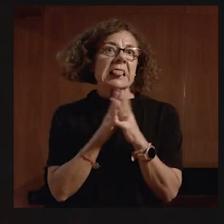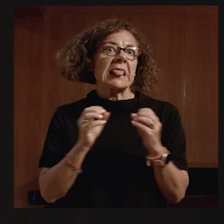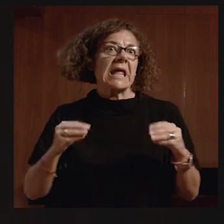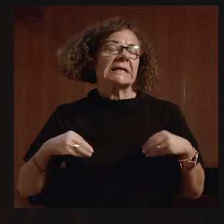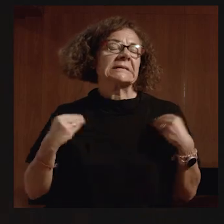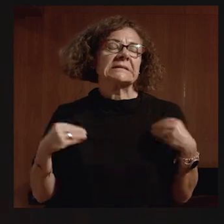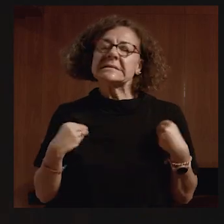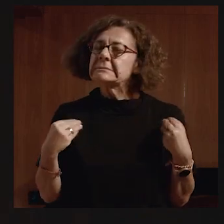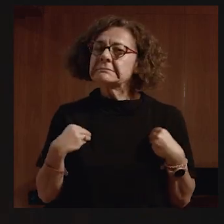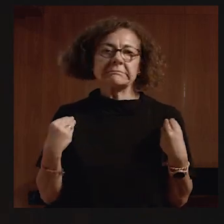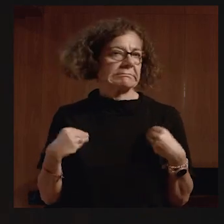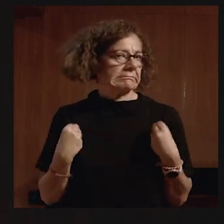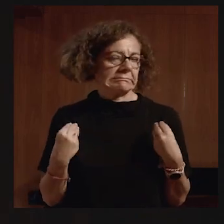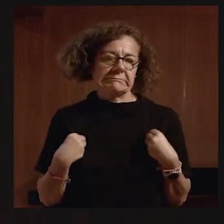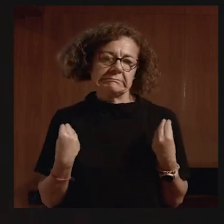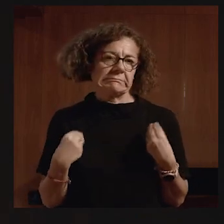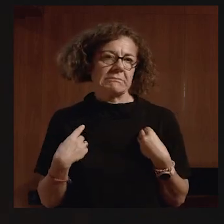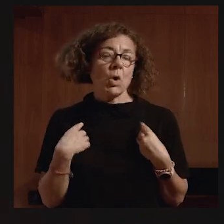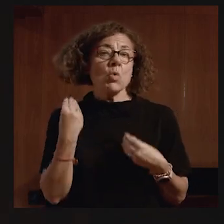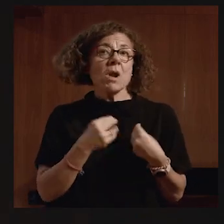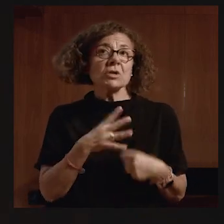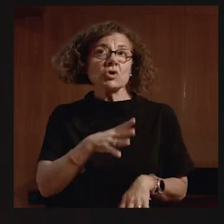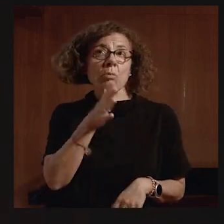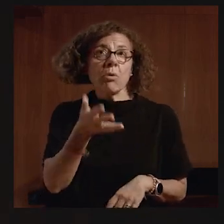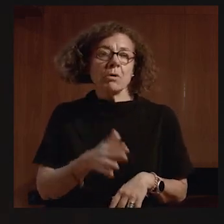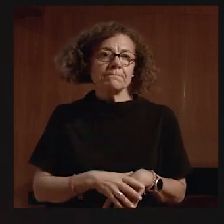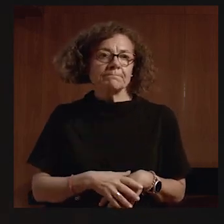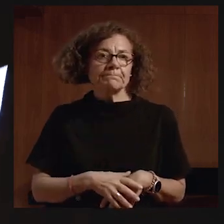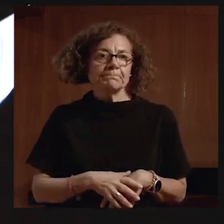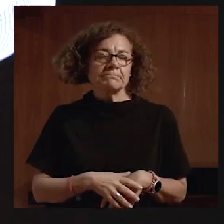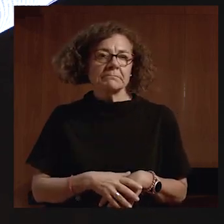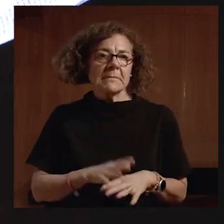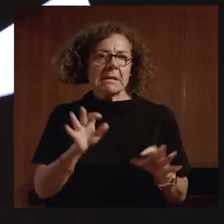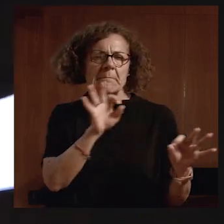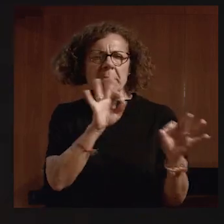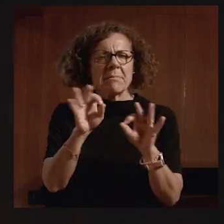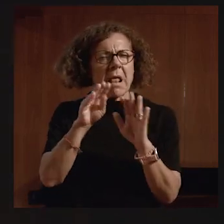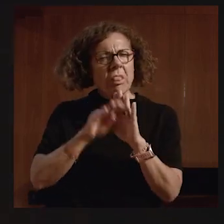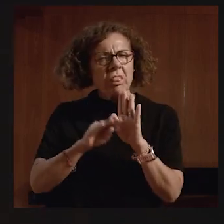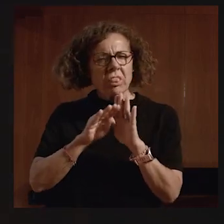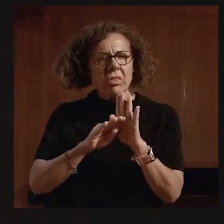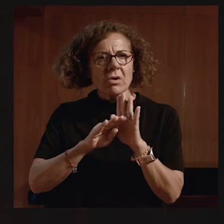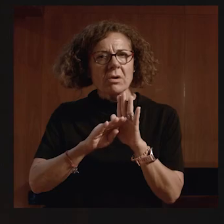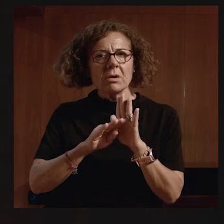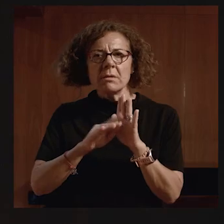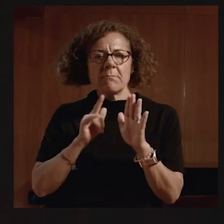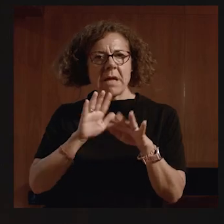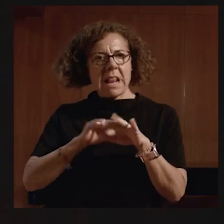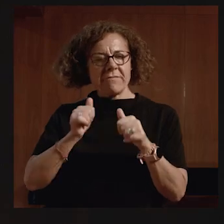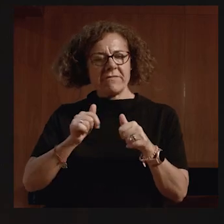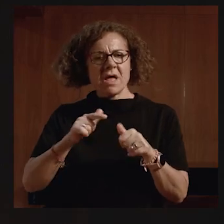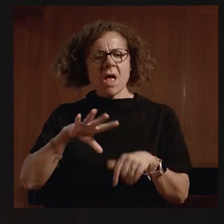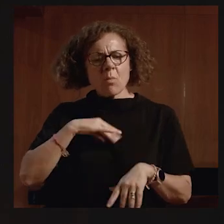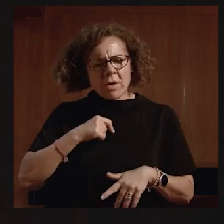feel very liberating to start asking yourself, what is it that I really enjoy?